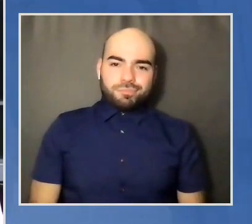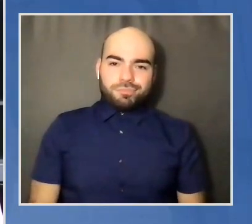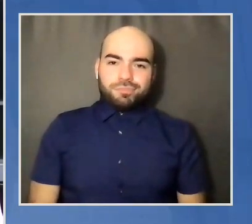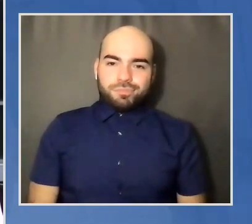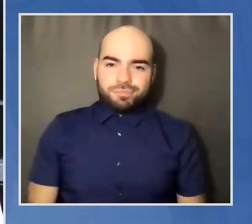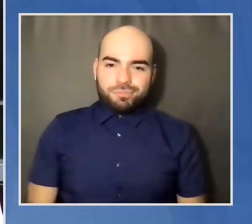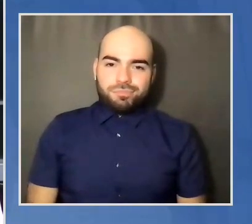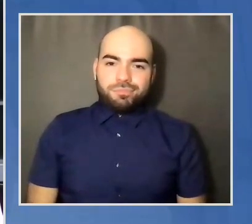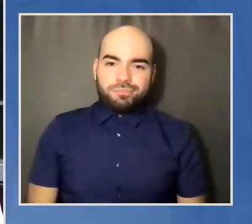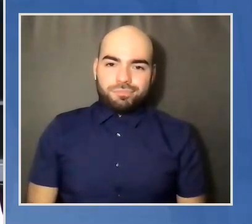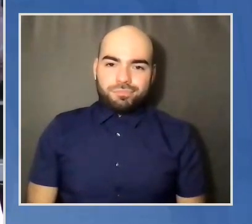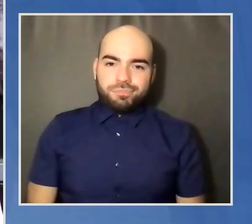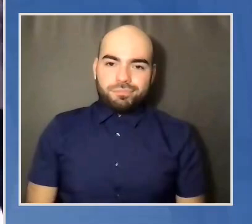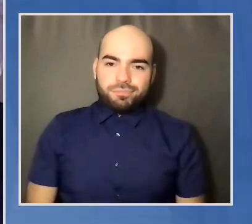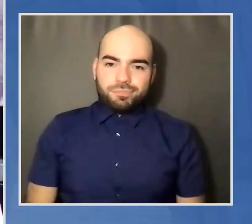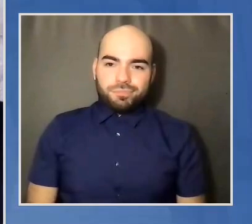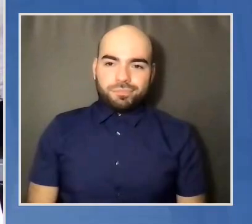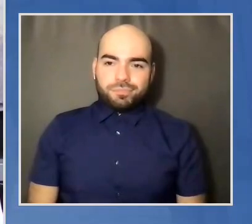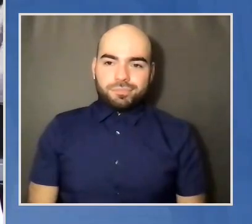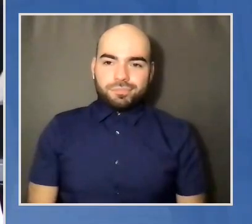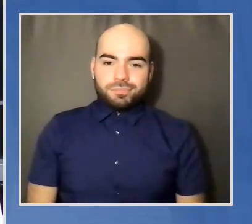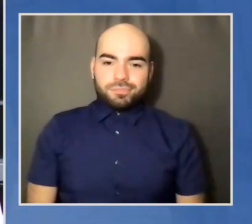someday you walk in the rain.